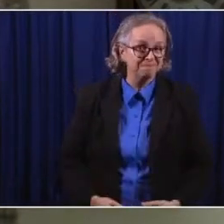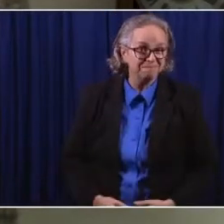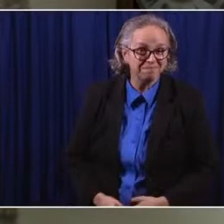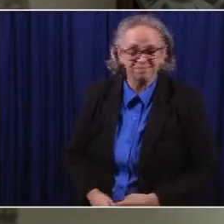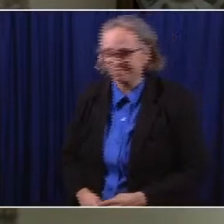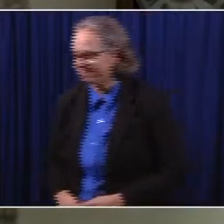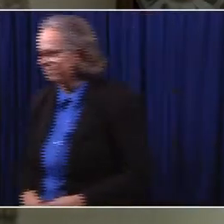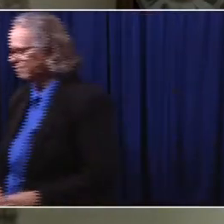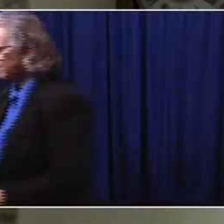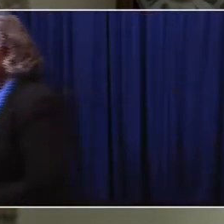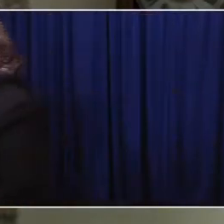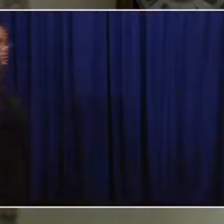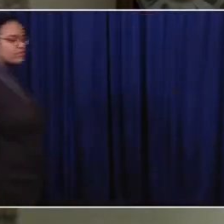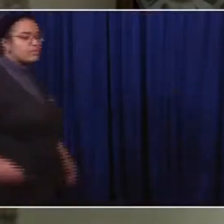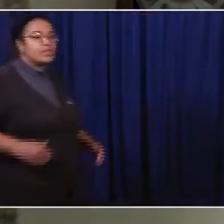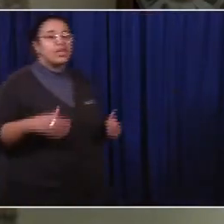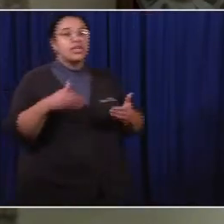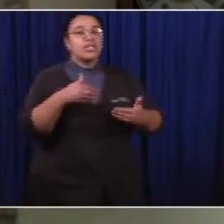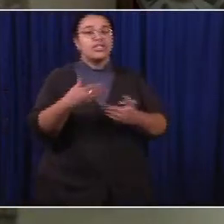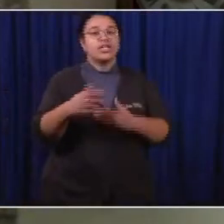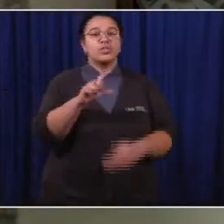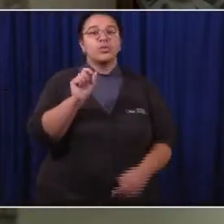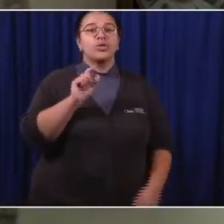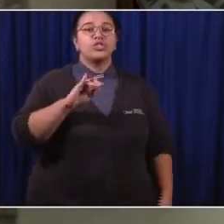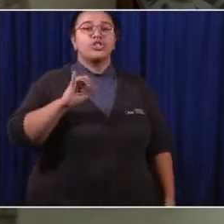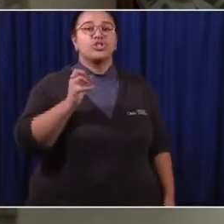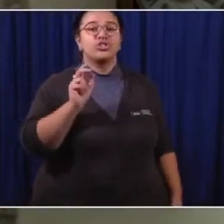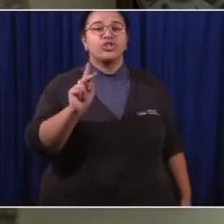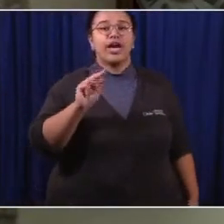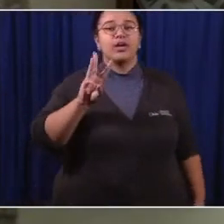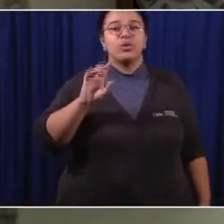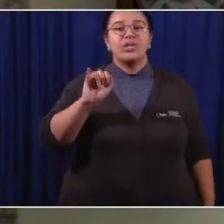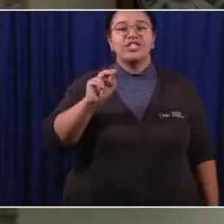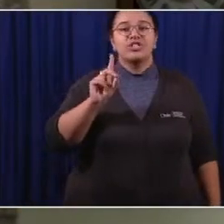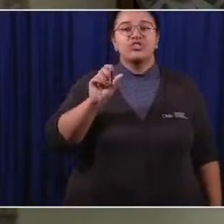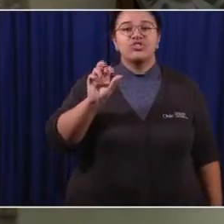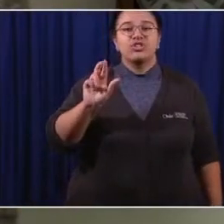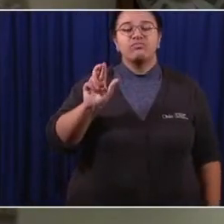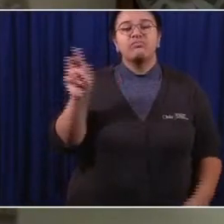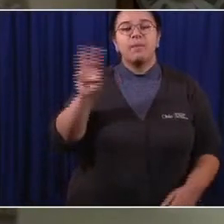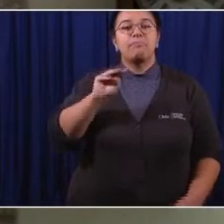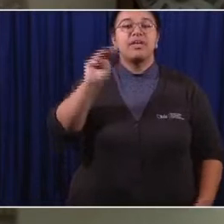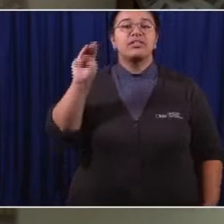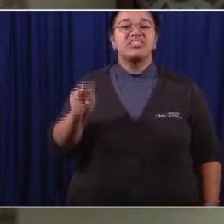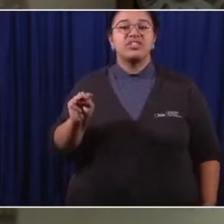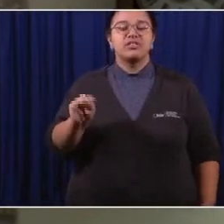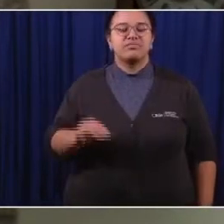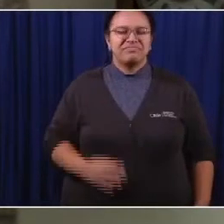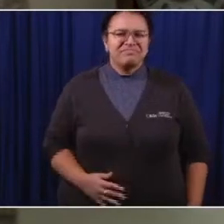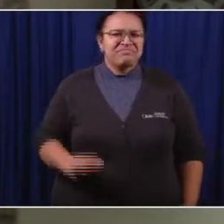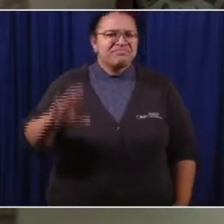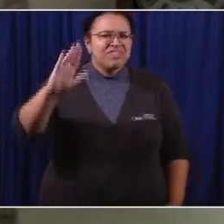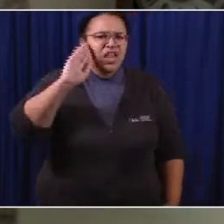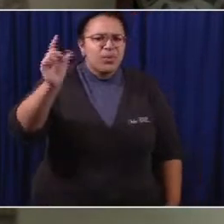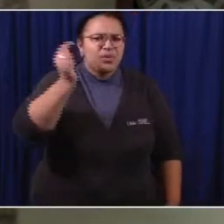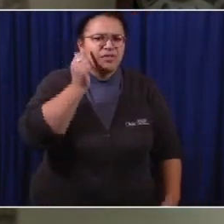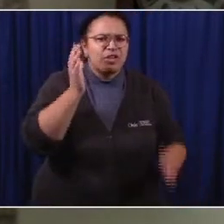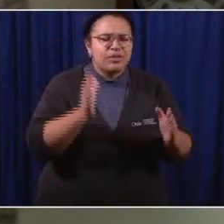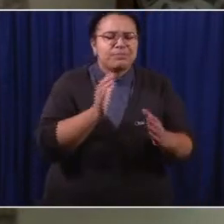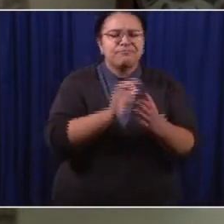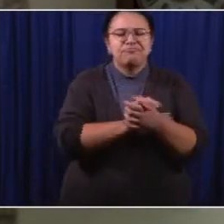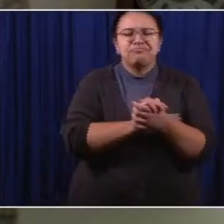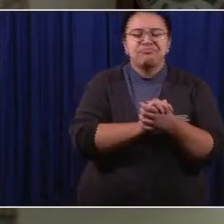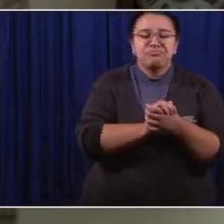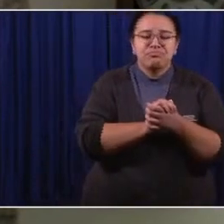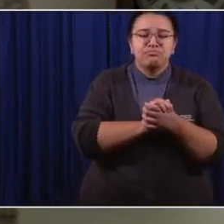Next question is from Jack Windsor at WMFD in Mansfield. Hey, Jack. Hi, Governor.